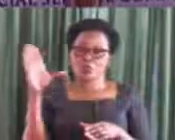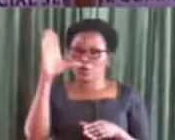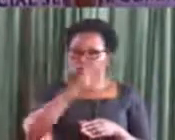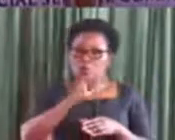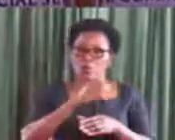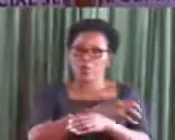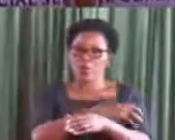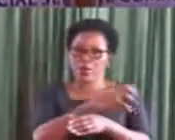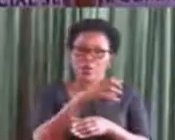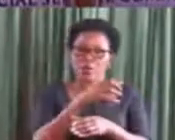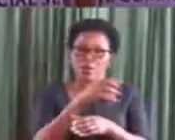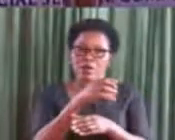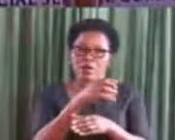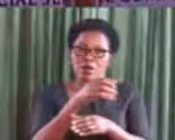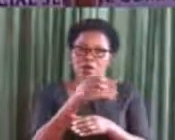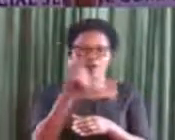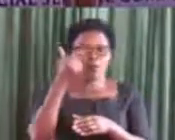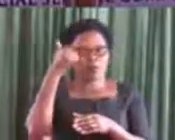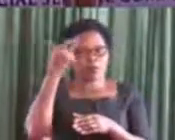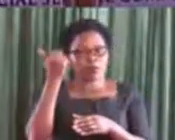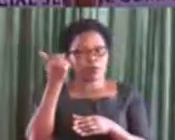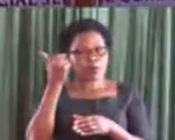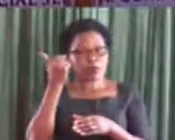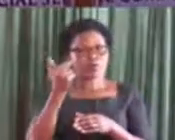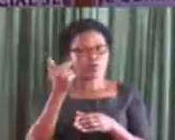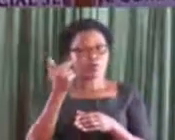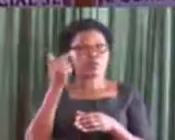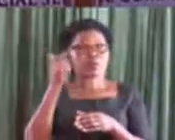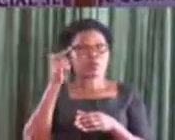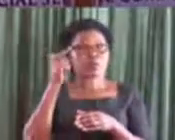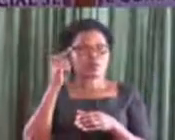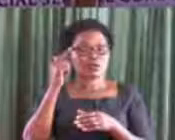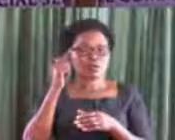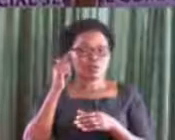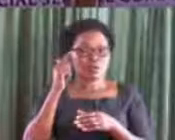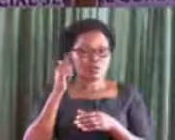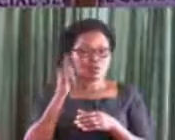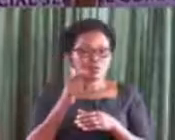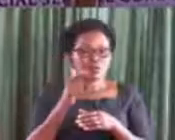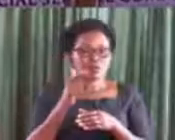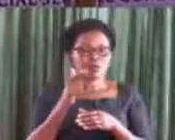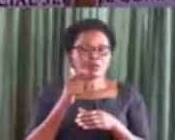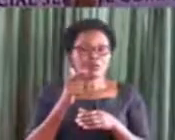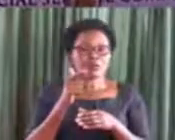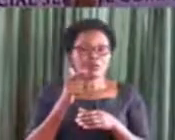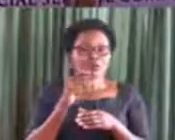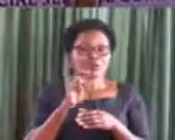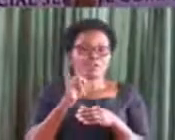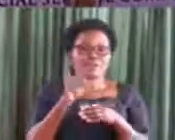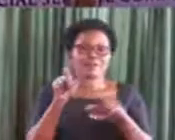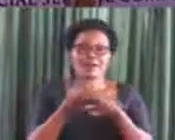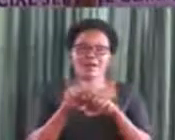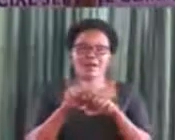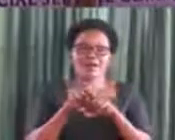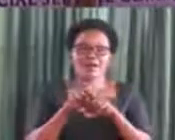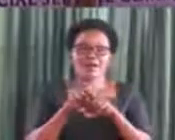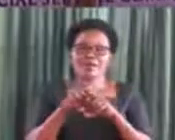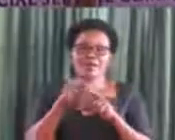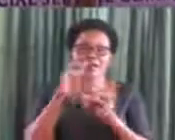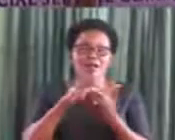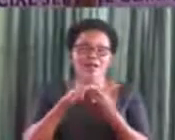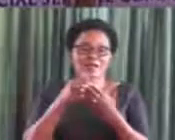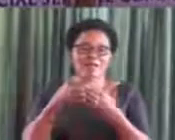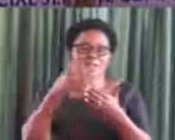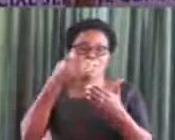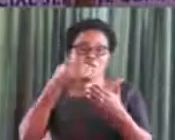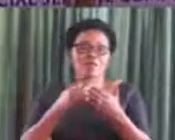jurisdiction because it determined that that was a justiciable matter which was already before the